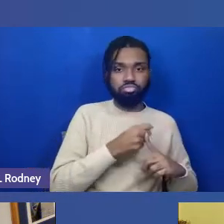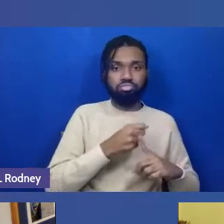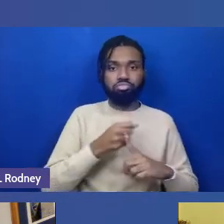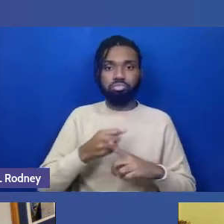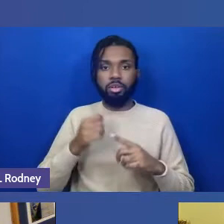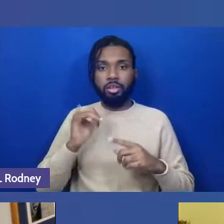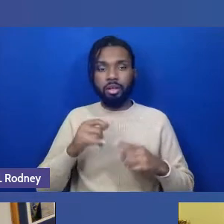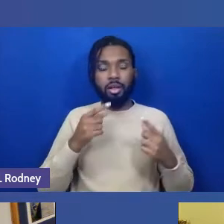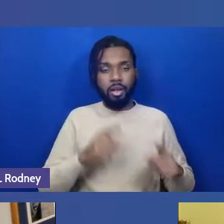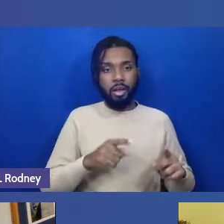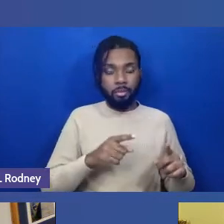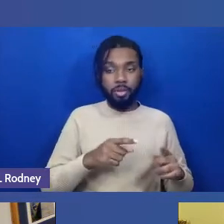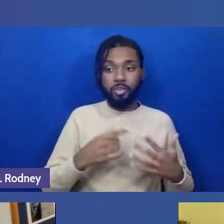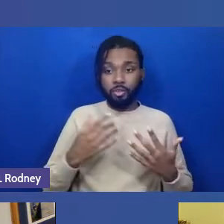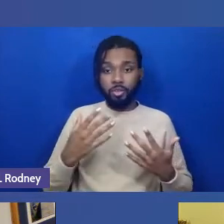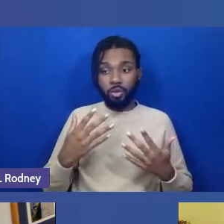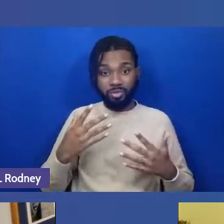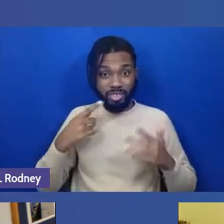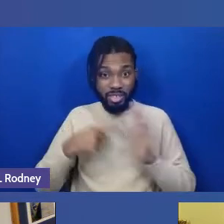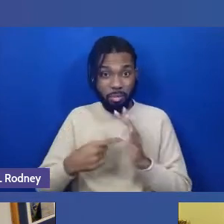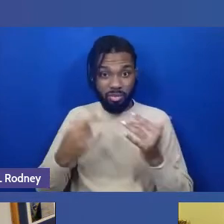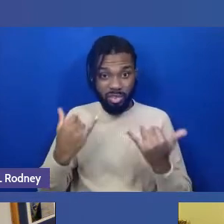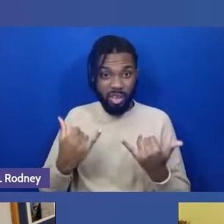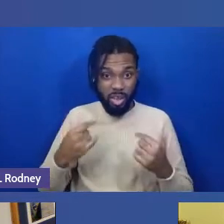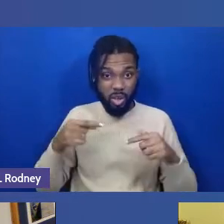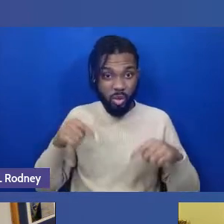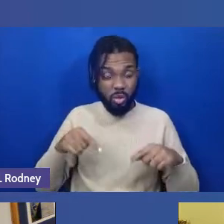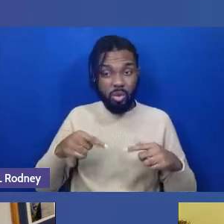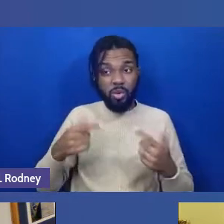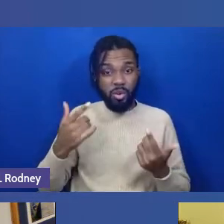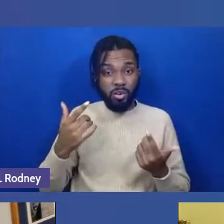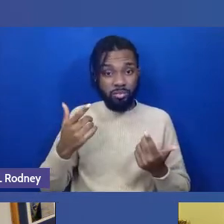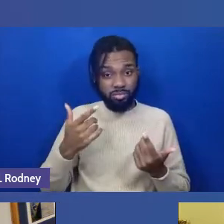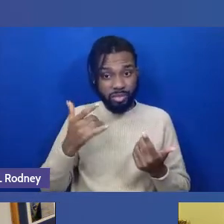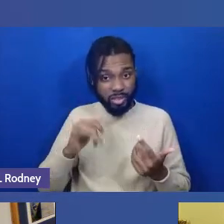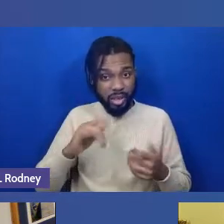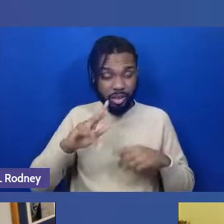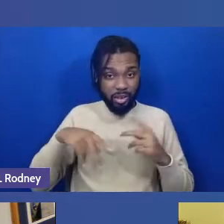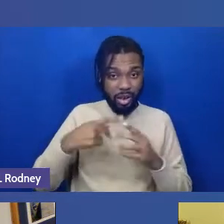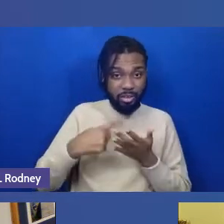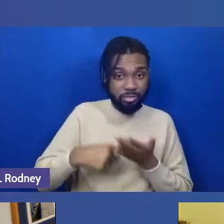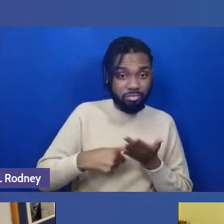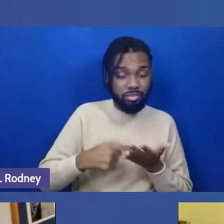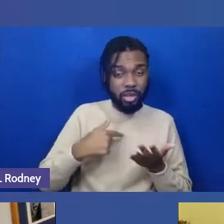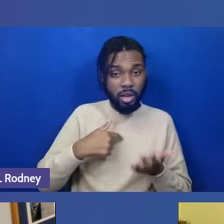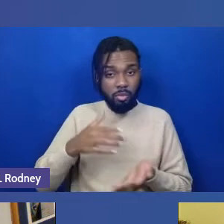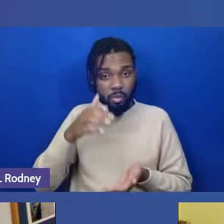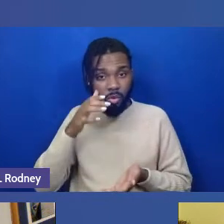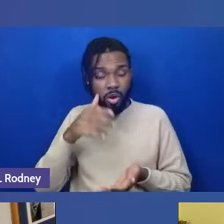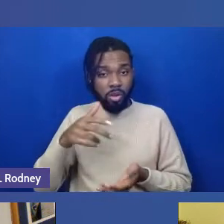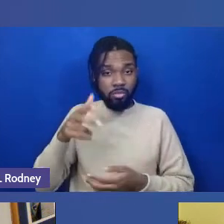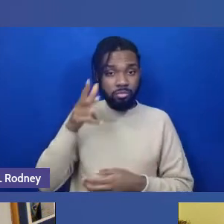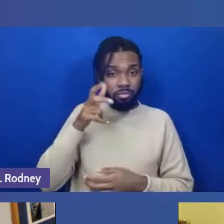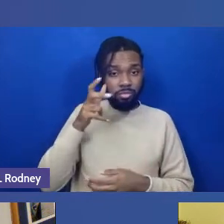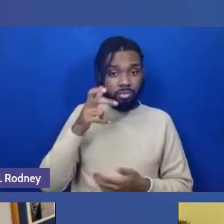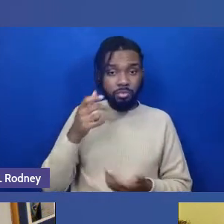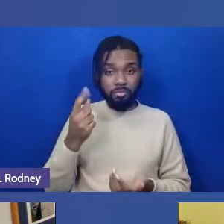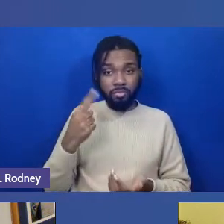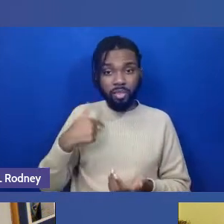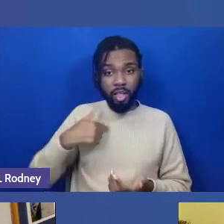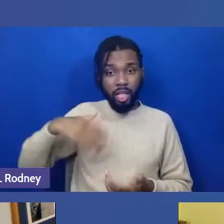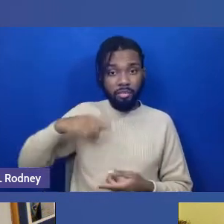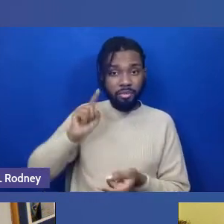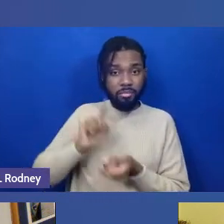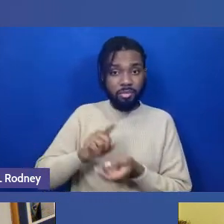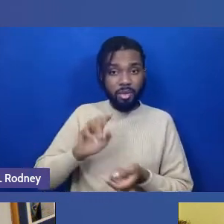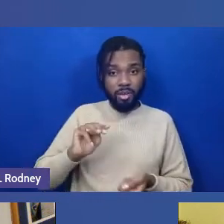these kinds of things. And so I'm listening in these things and I'm watching these things. You know, I have never met Maddie before,